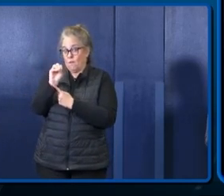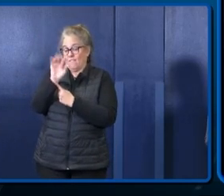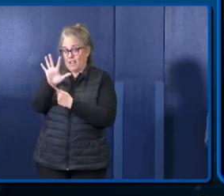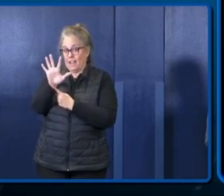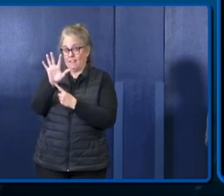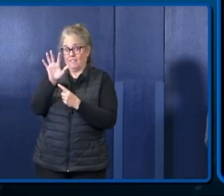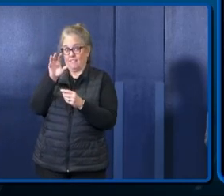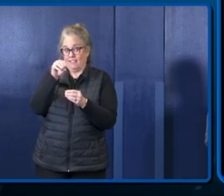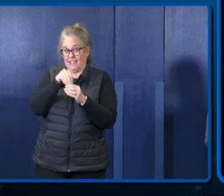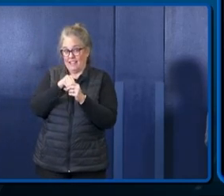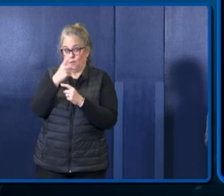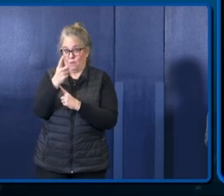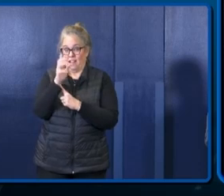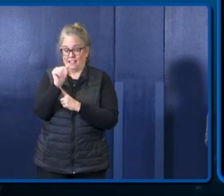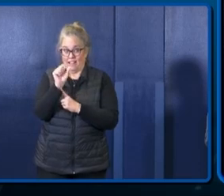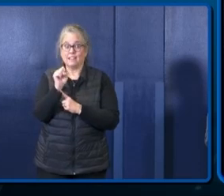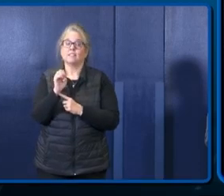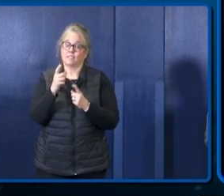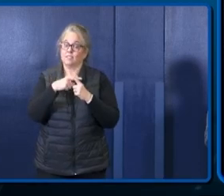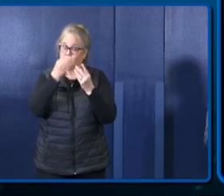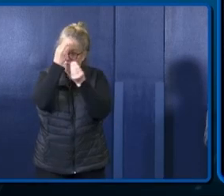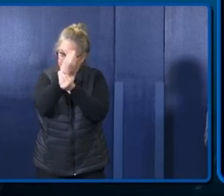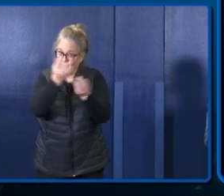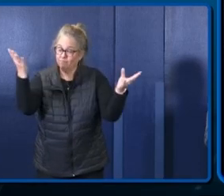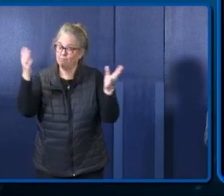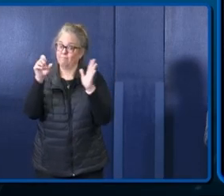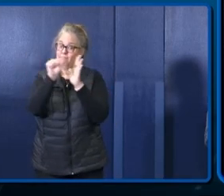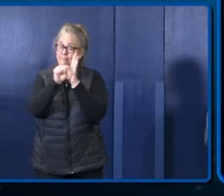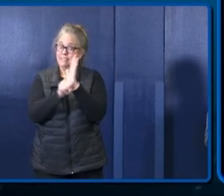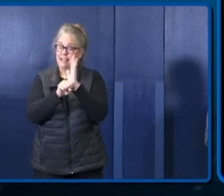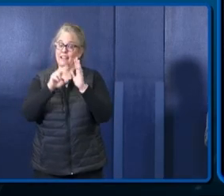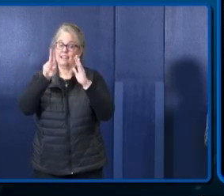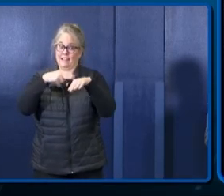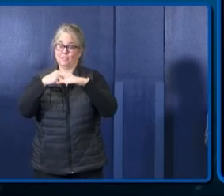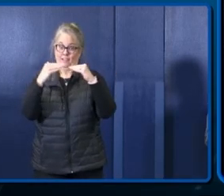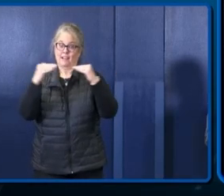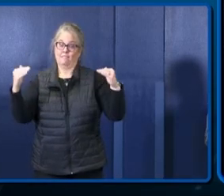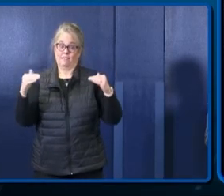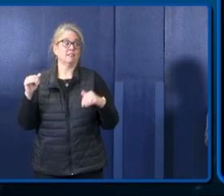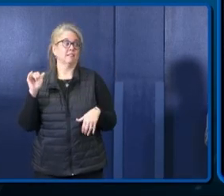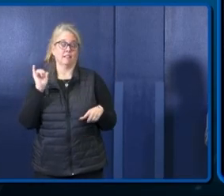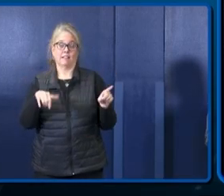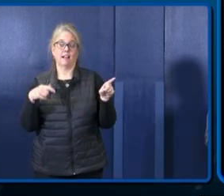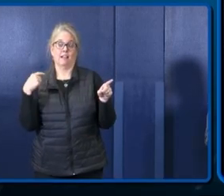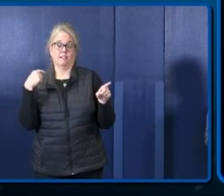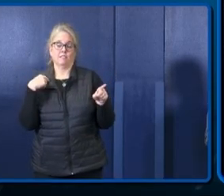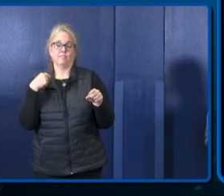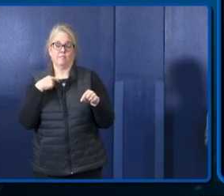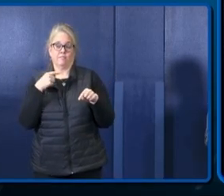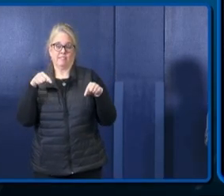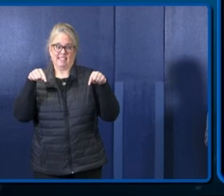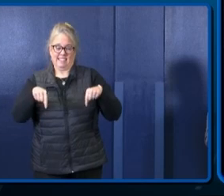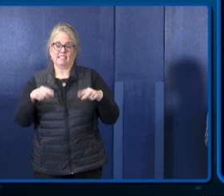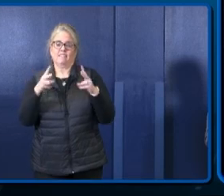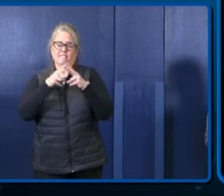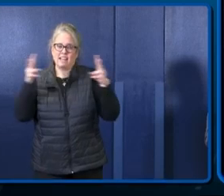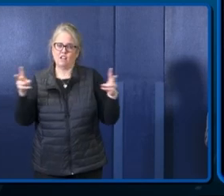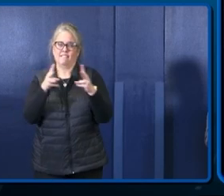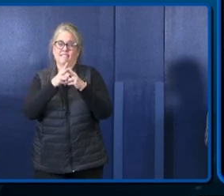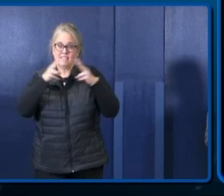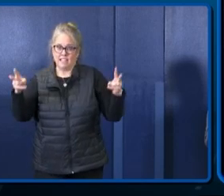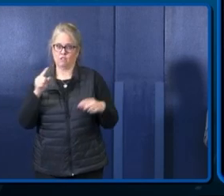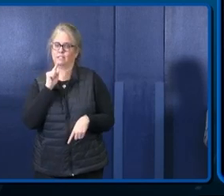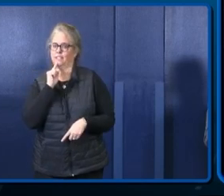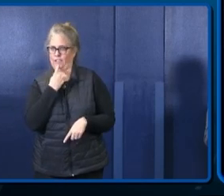the public, this community, this state, and this nation that we are taking this case as serious as we possibly can, meaning that we are going to prosecute